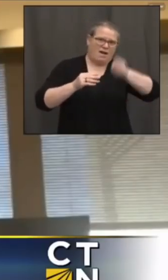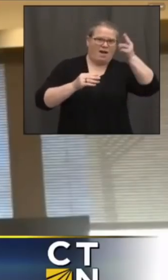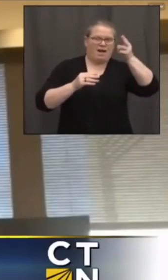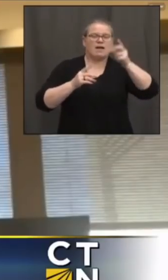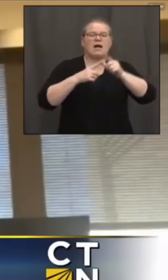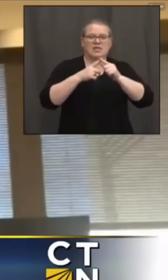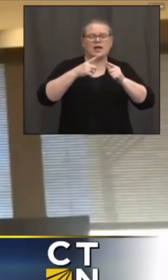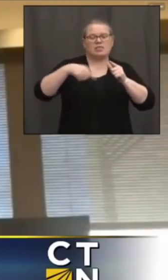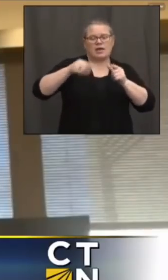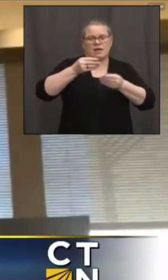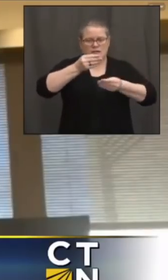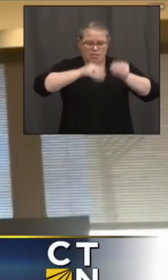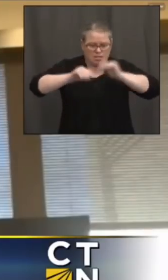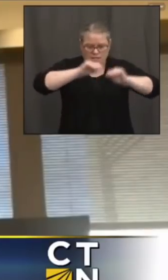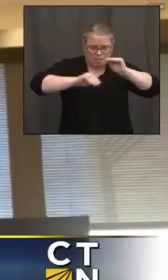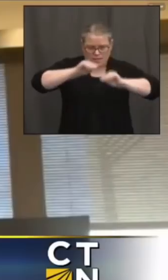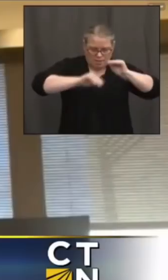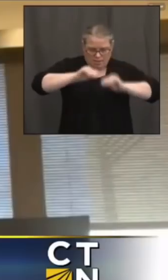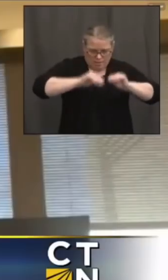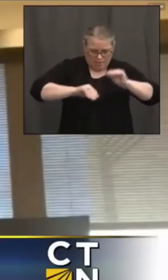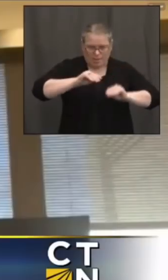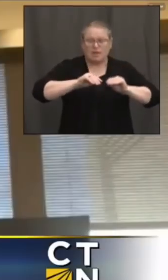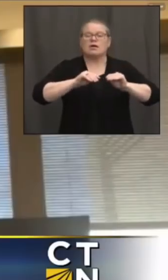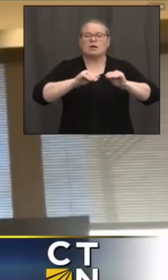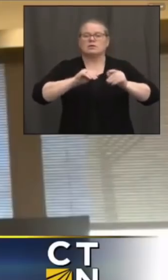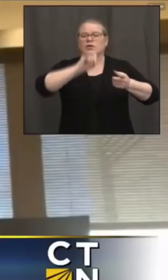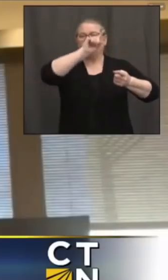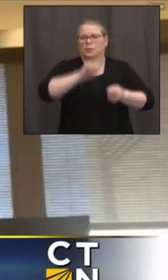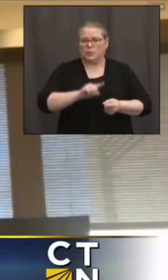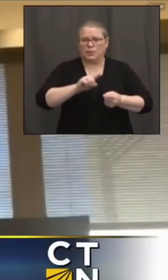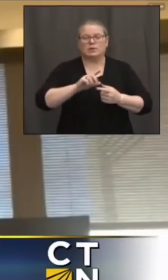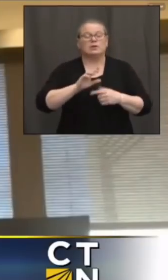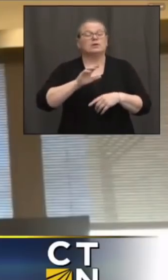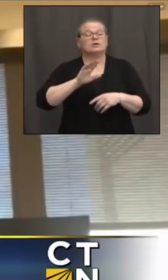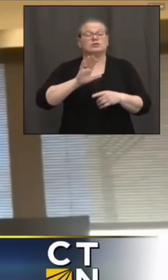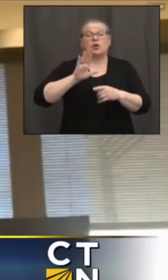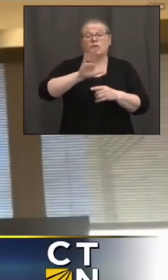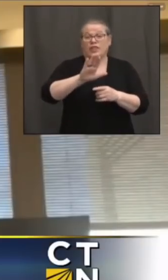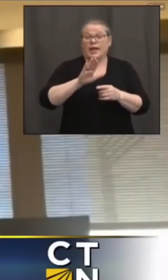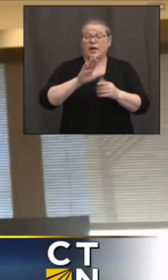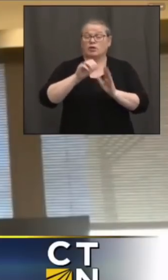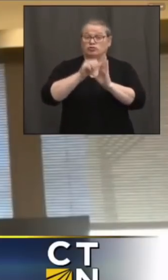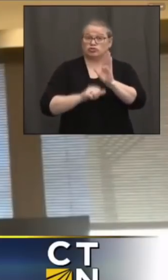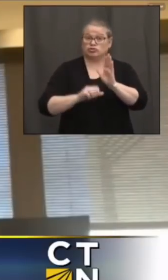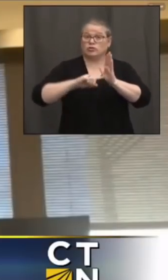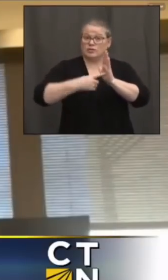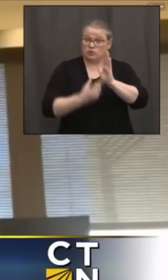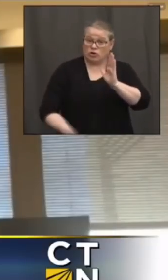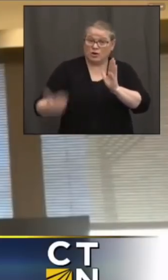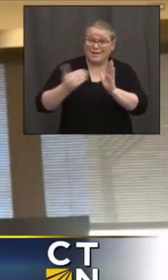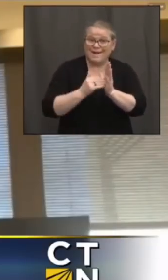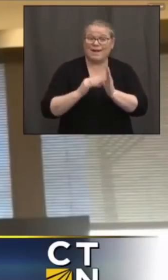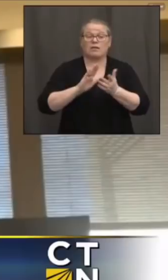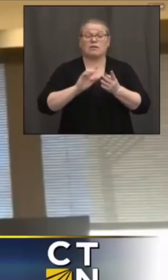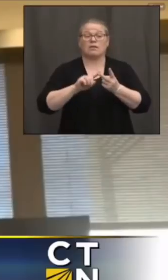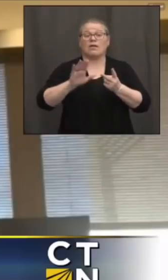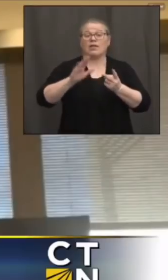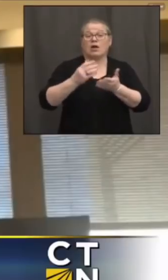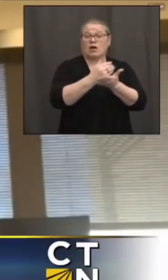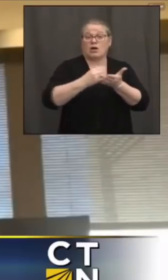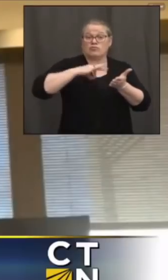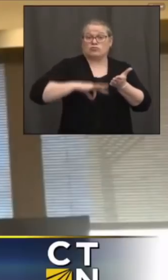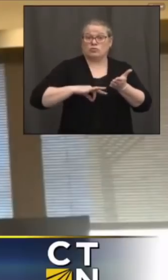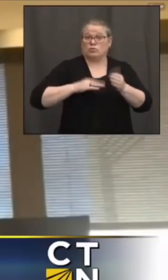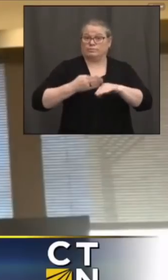They've restarted their elective procedures. We're seeing improvements in their revenues. So we feel confident right now that 40 million is the